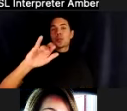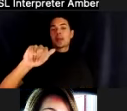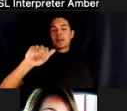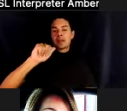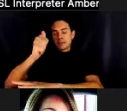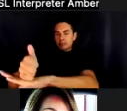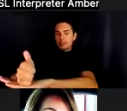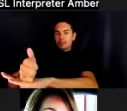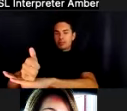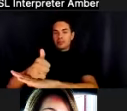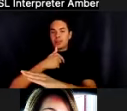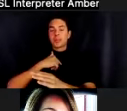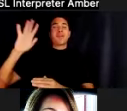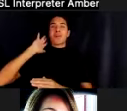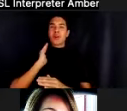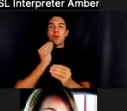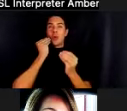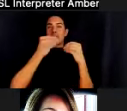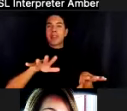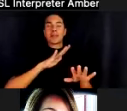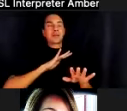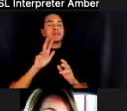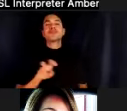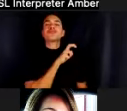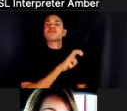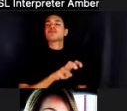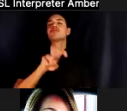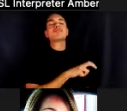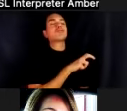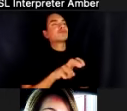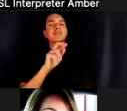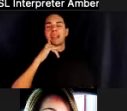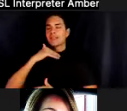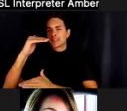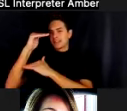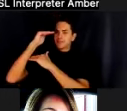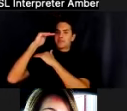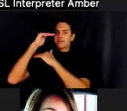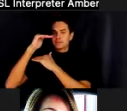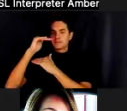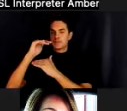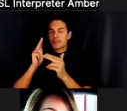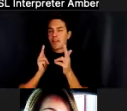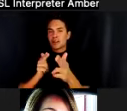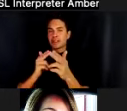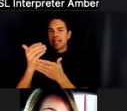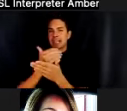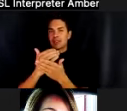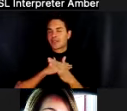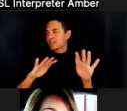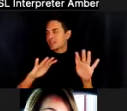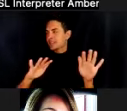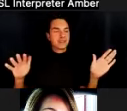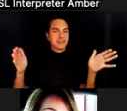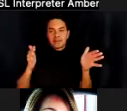We didn't have this issue. We didn't have sort of limitations in terms of hunting and gathering. And